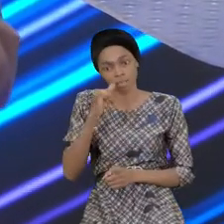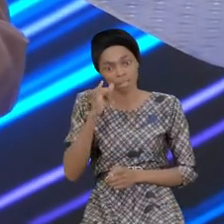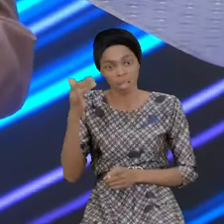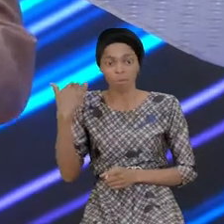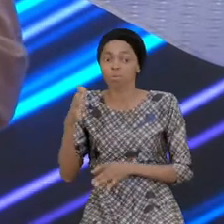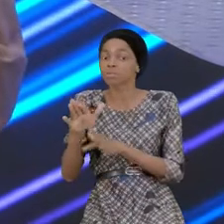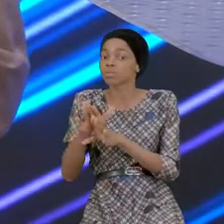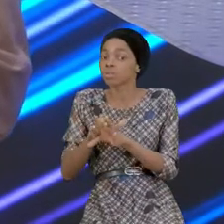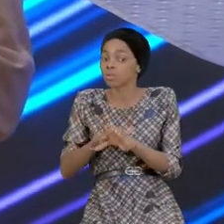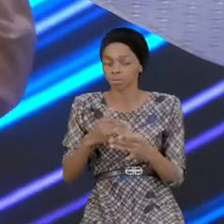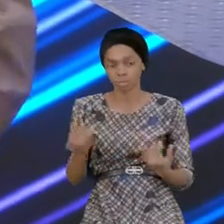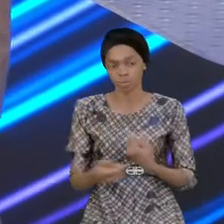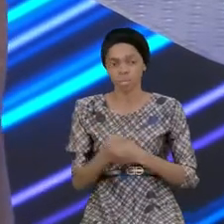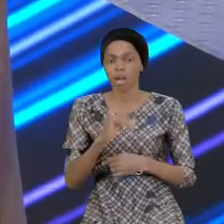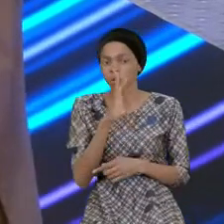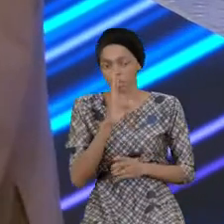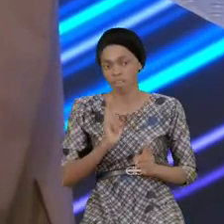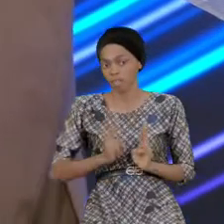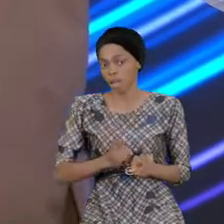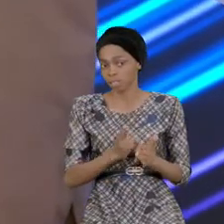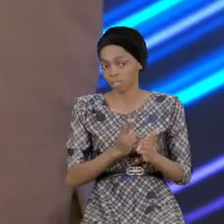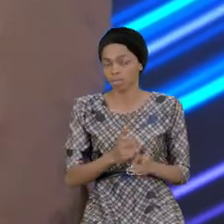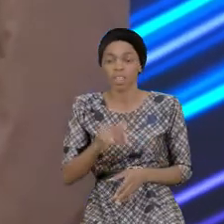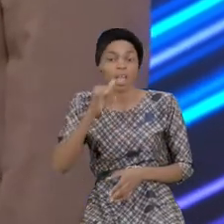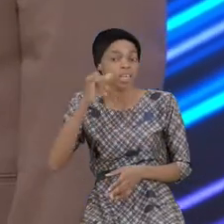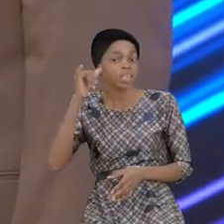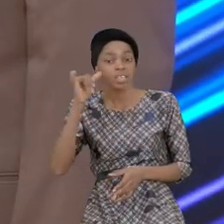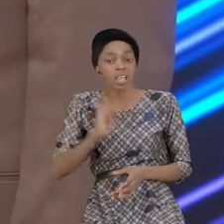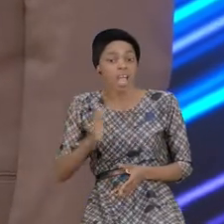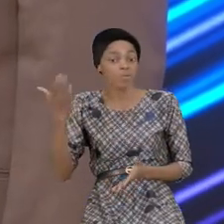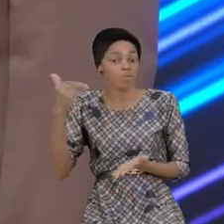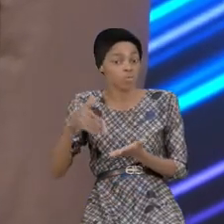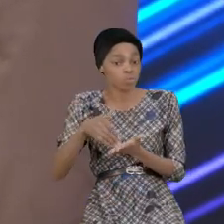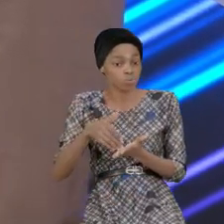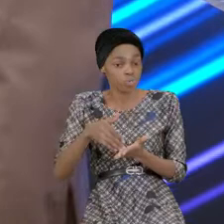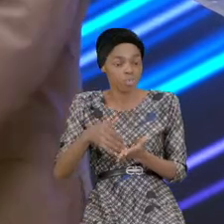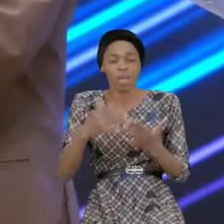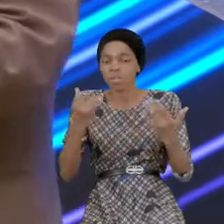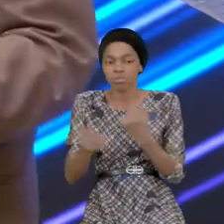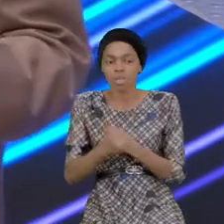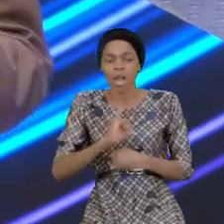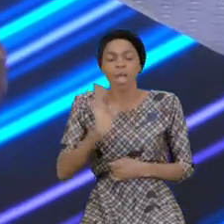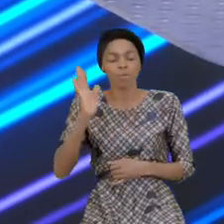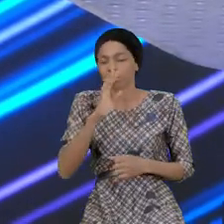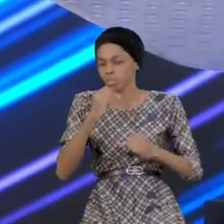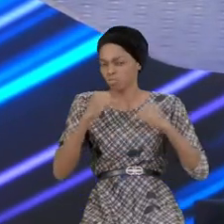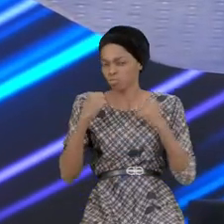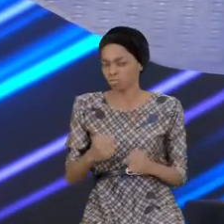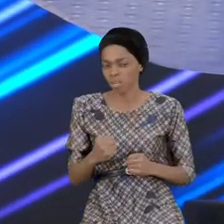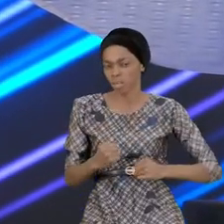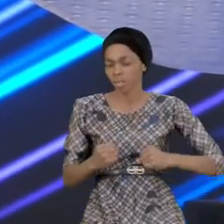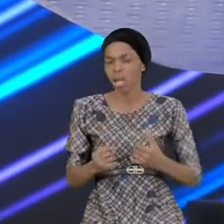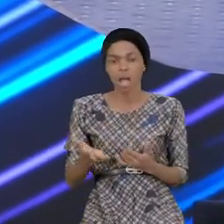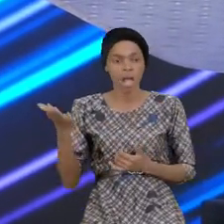be faster today. I was weak yesterday, I'm going to be strong today. I was